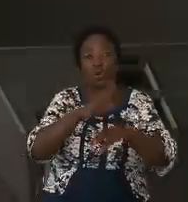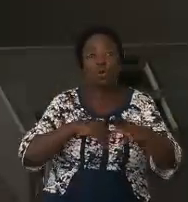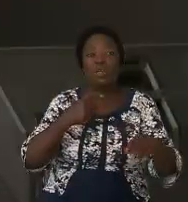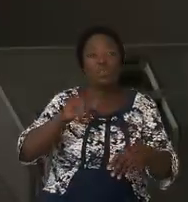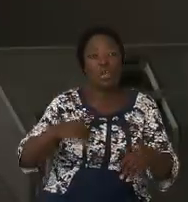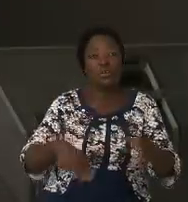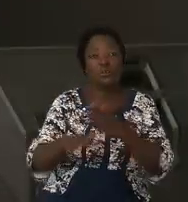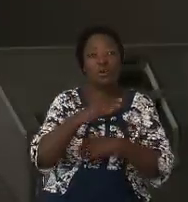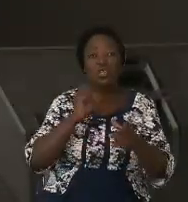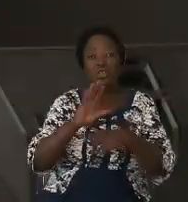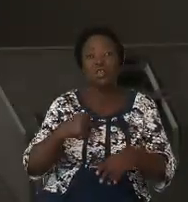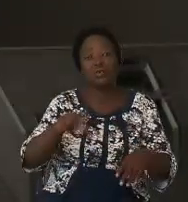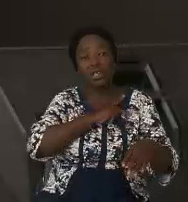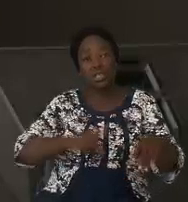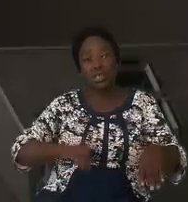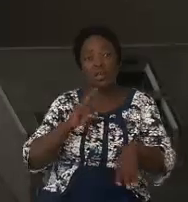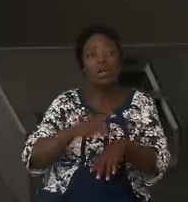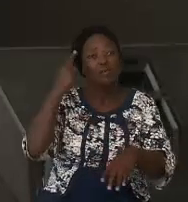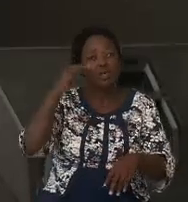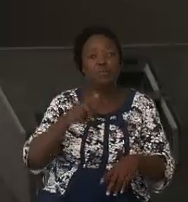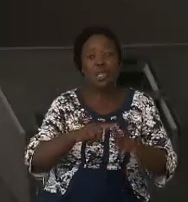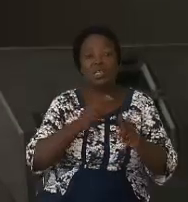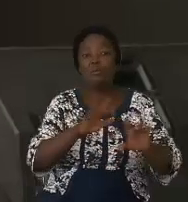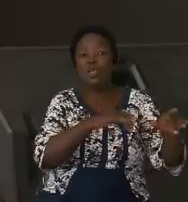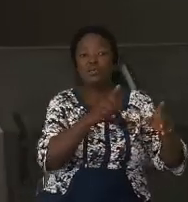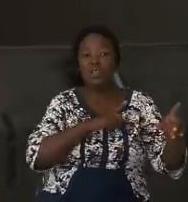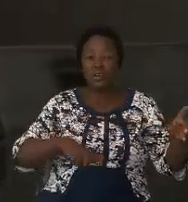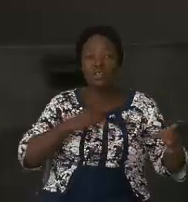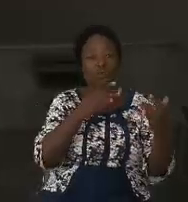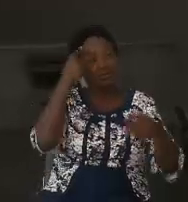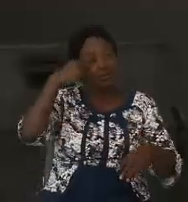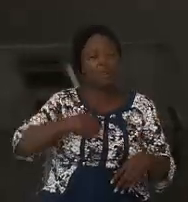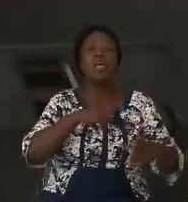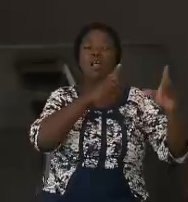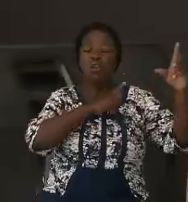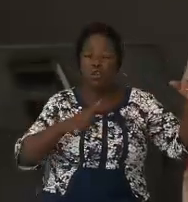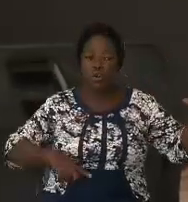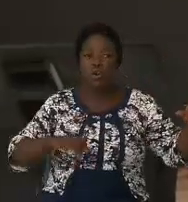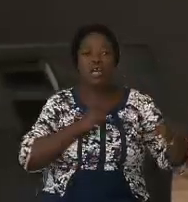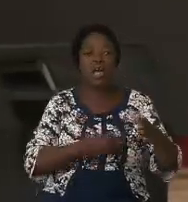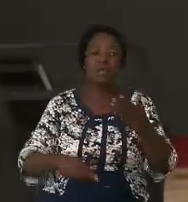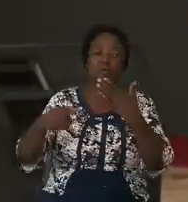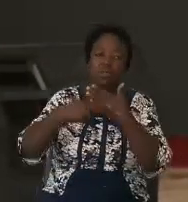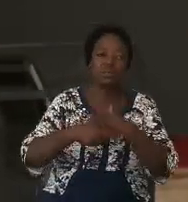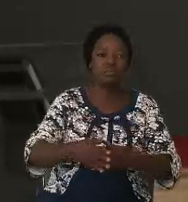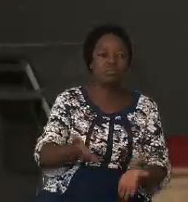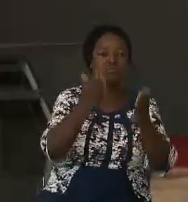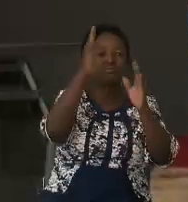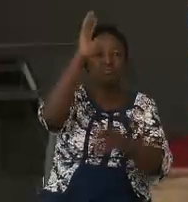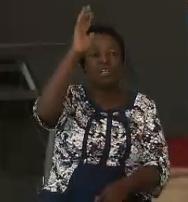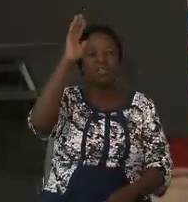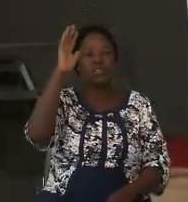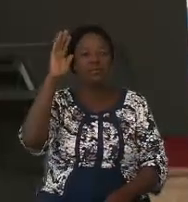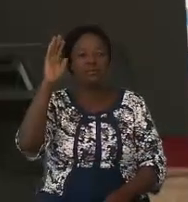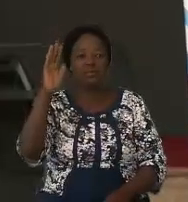sinned. I'm not worthy to be called a child of God, a child of the kingdom, but the mercy of God is waiting for me.